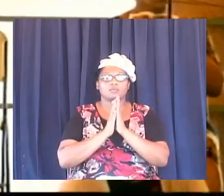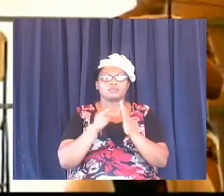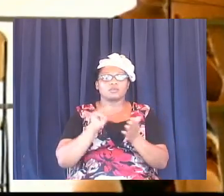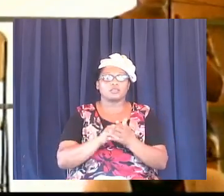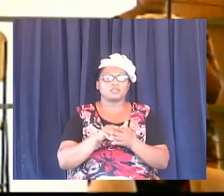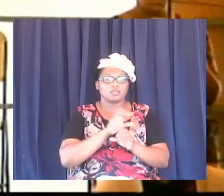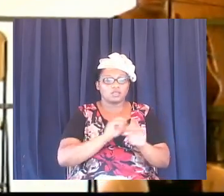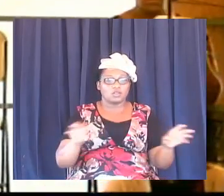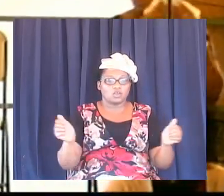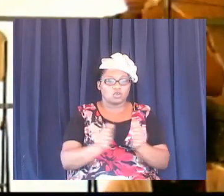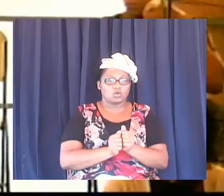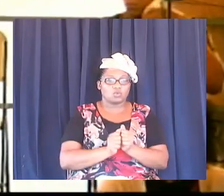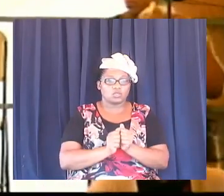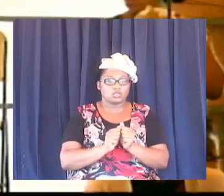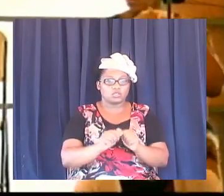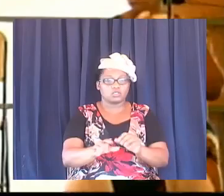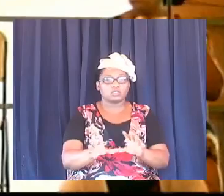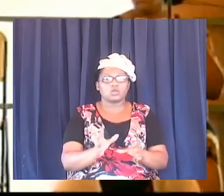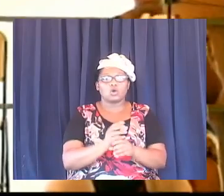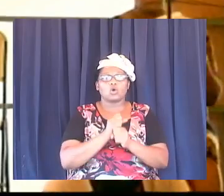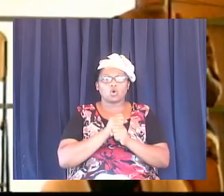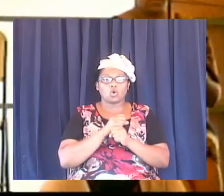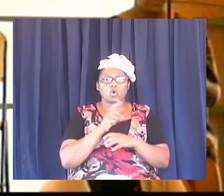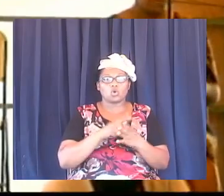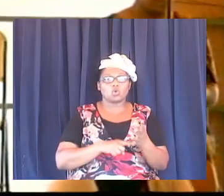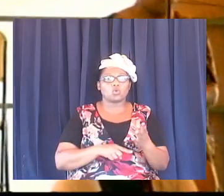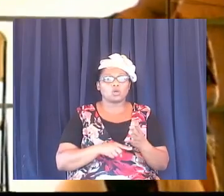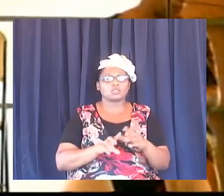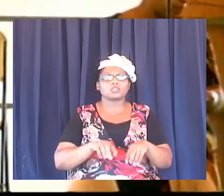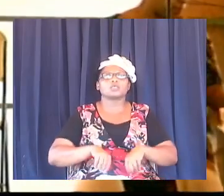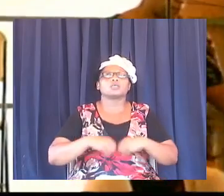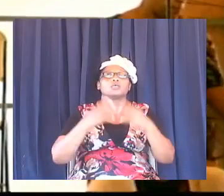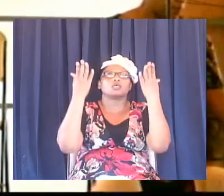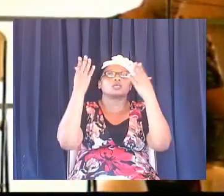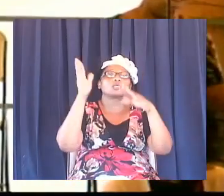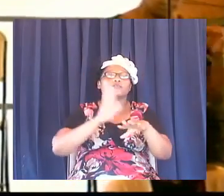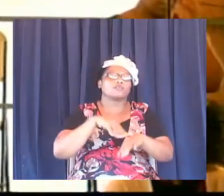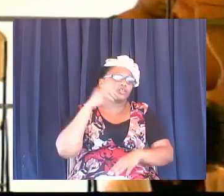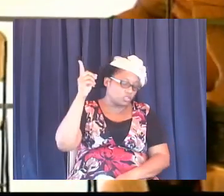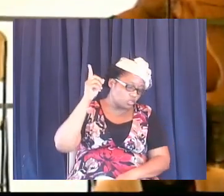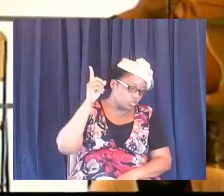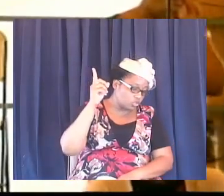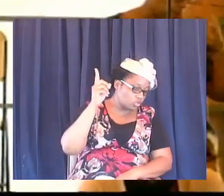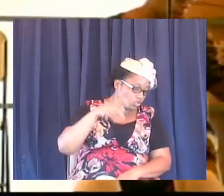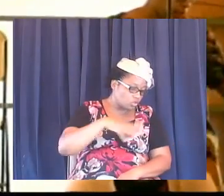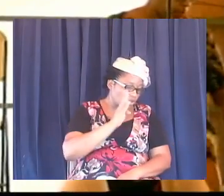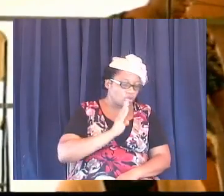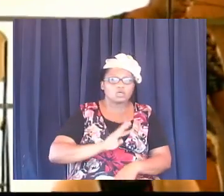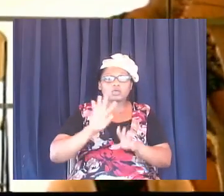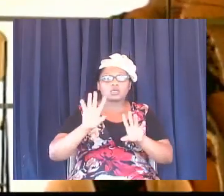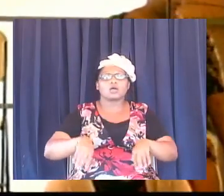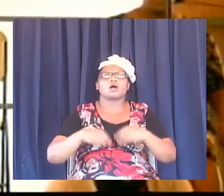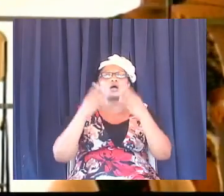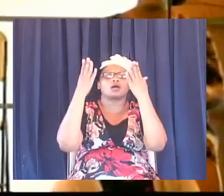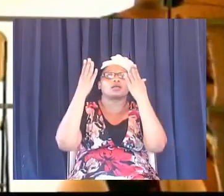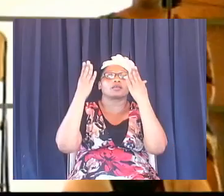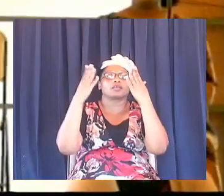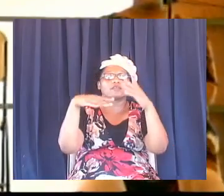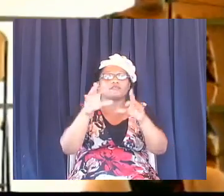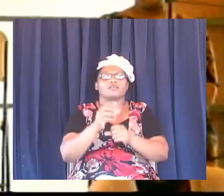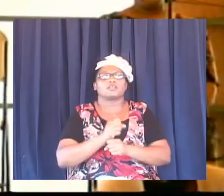will withhold, God, what is due unto you, God. God, you have asked us to give, God, 1/10, God, of